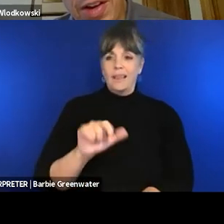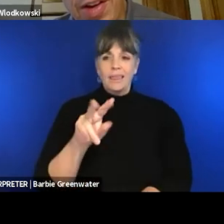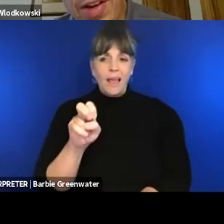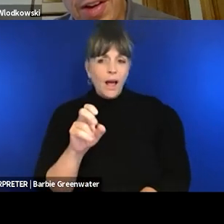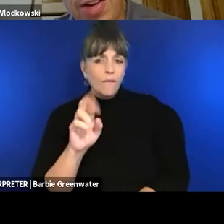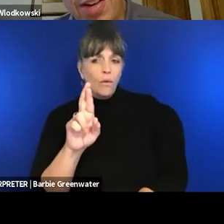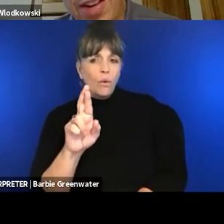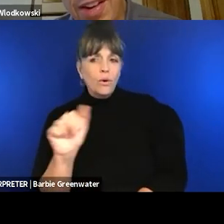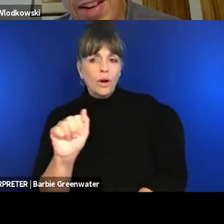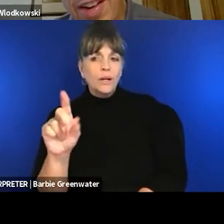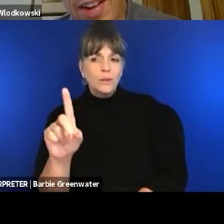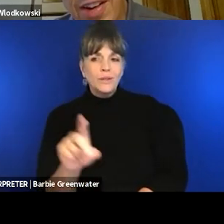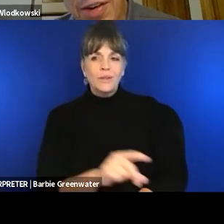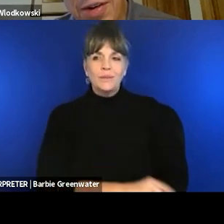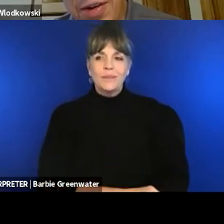Lisa, or